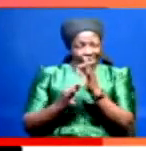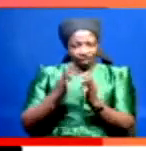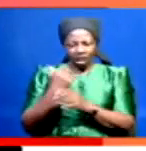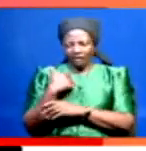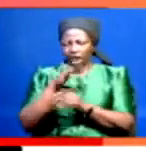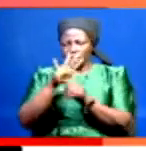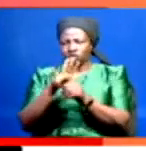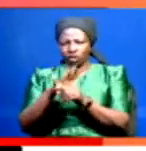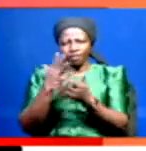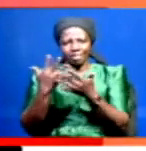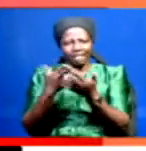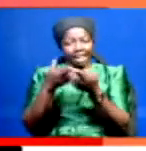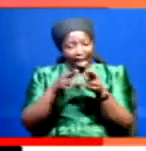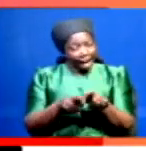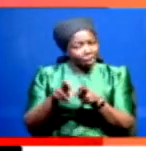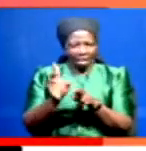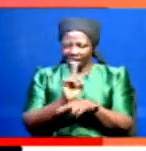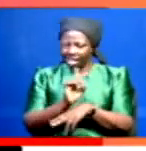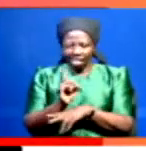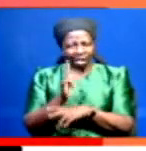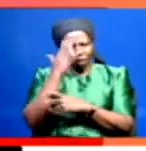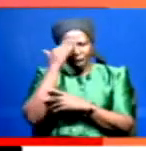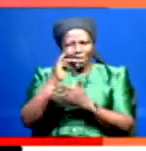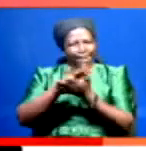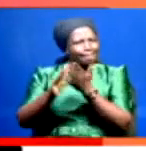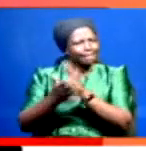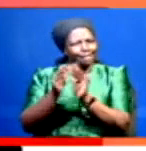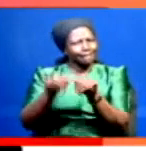that happens because nothing lasts so long in our country.